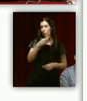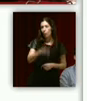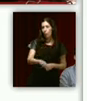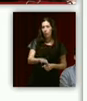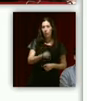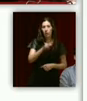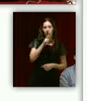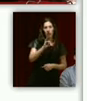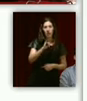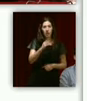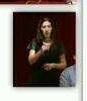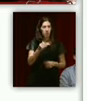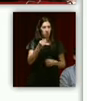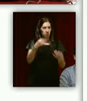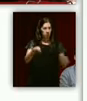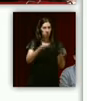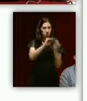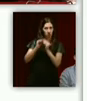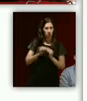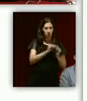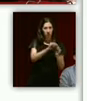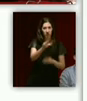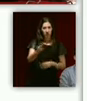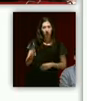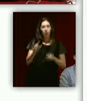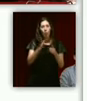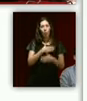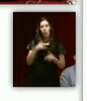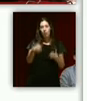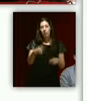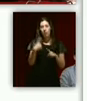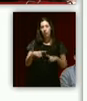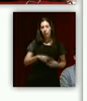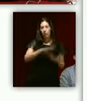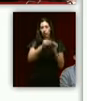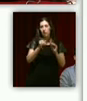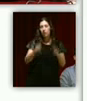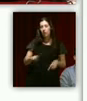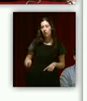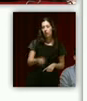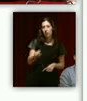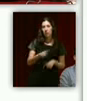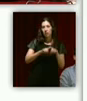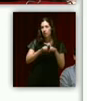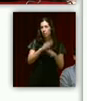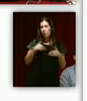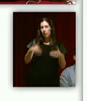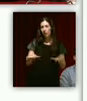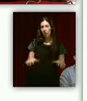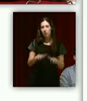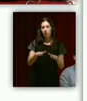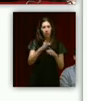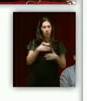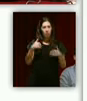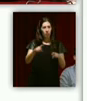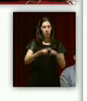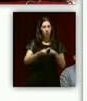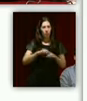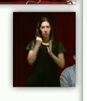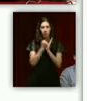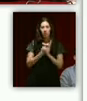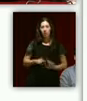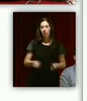the USB stick, the flash drive, any given adapted keyboard, any